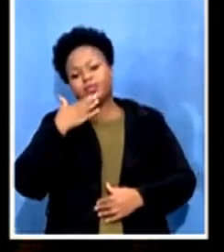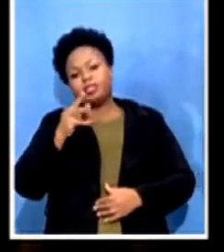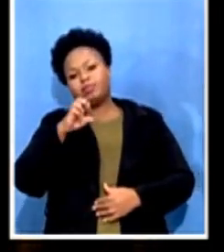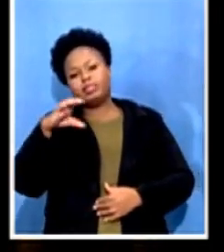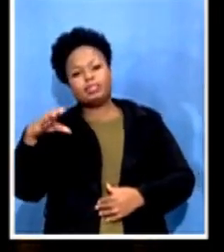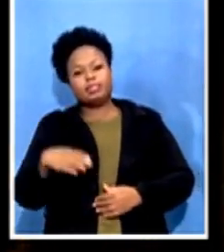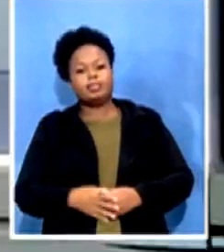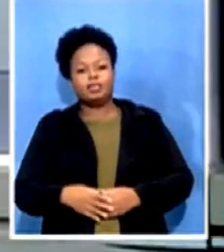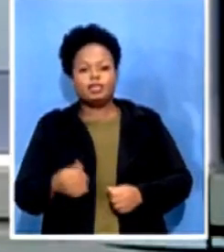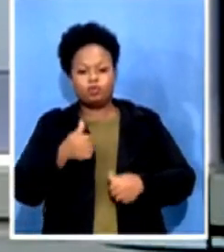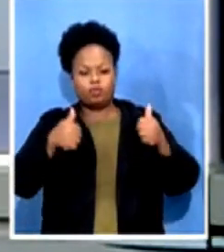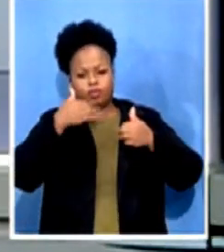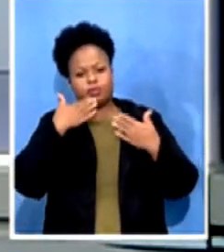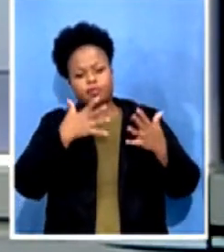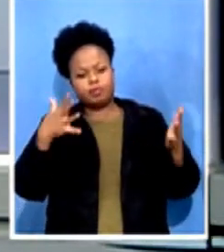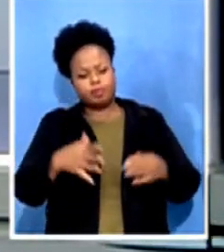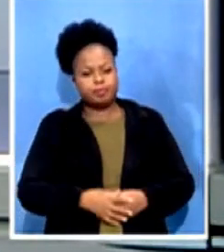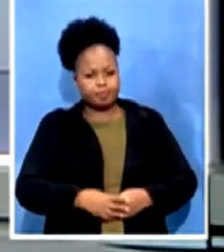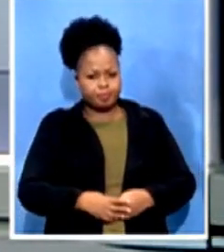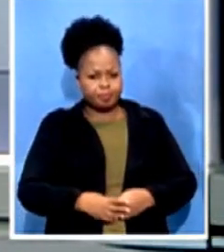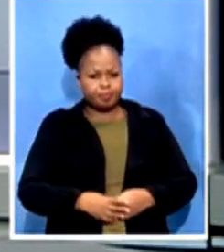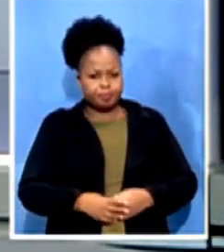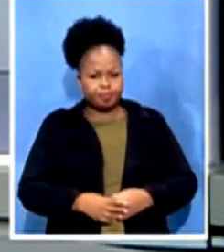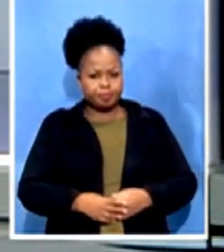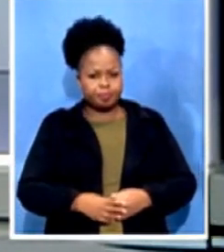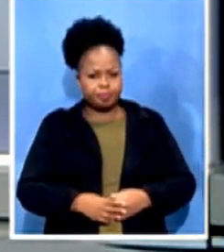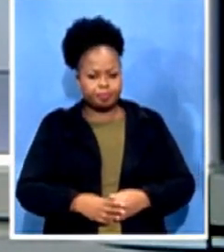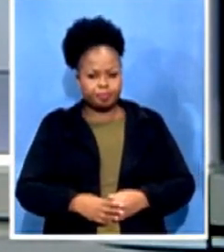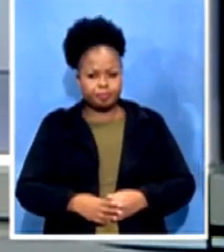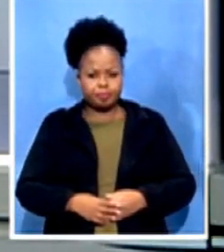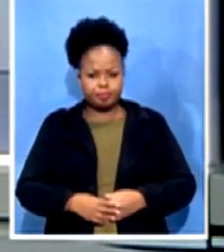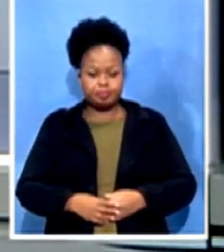No, thank you very much. All right, the Health Minister there, Dr. Zweli Mkhize.